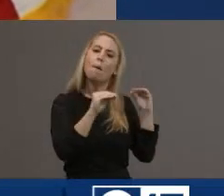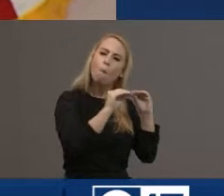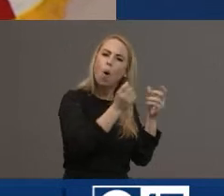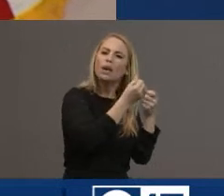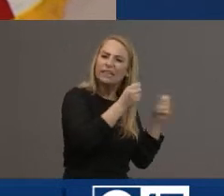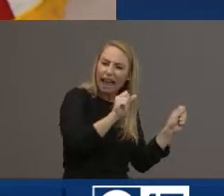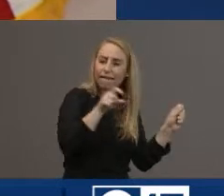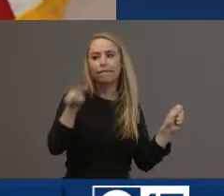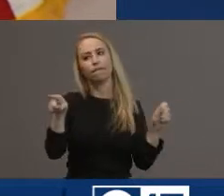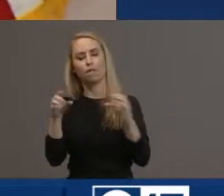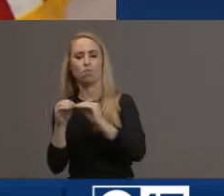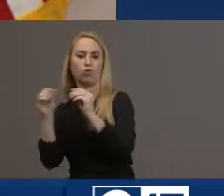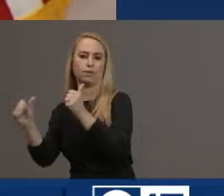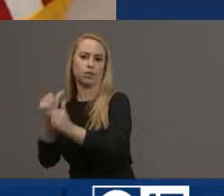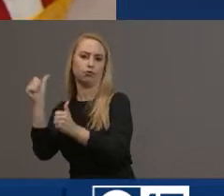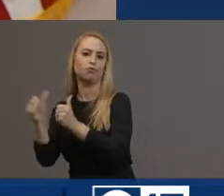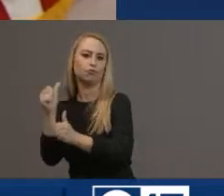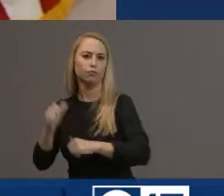to be to other people?